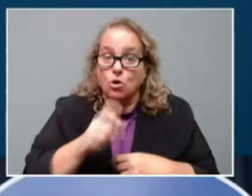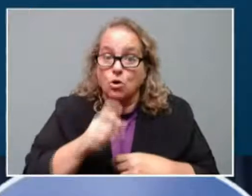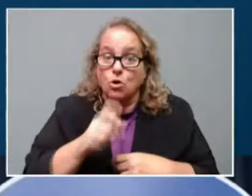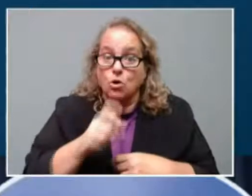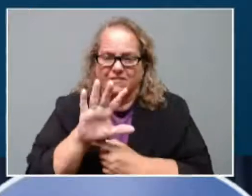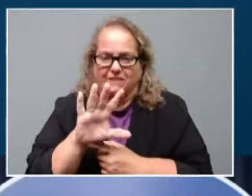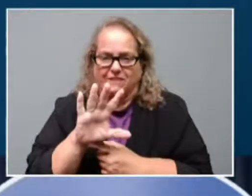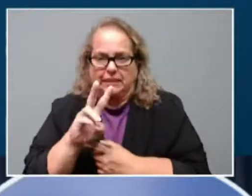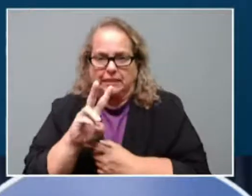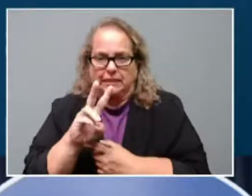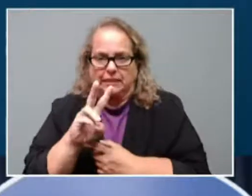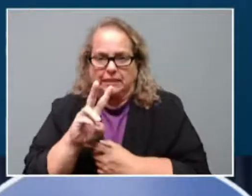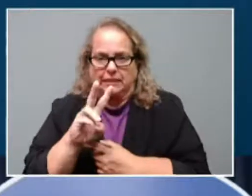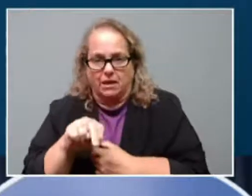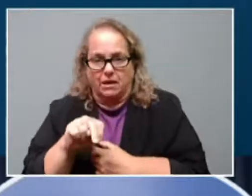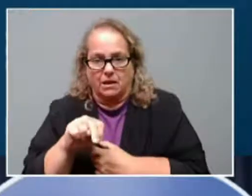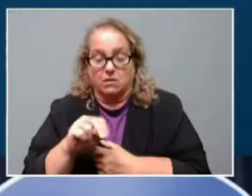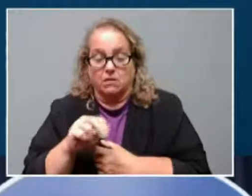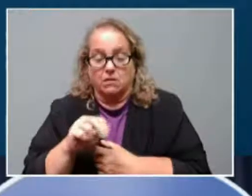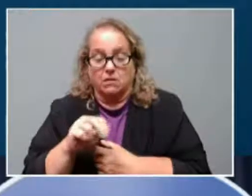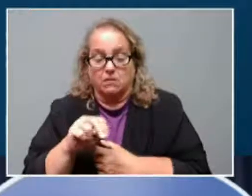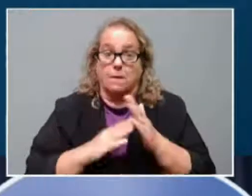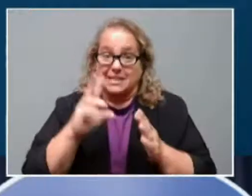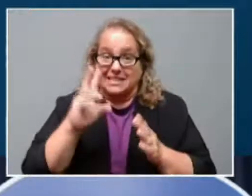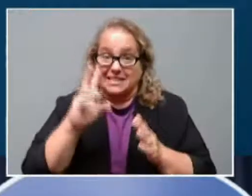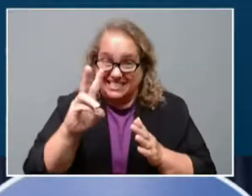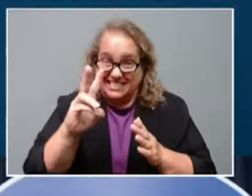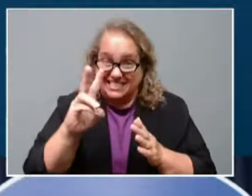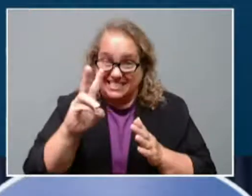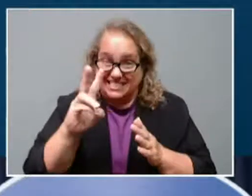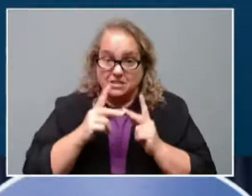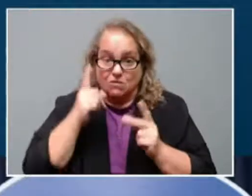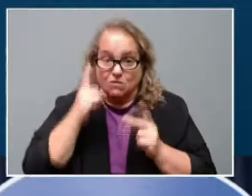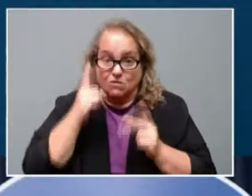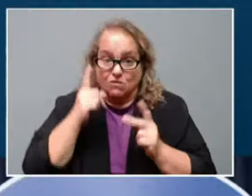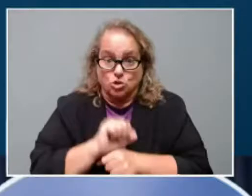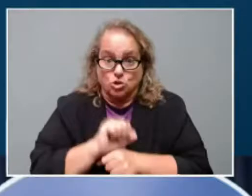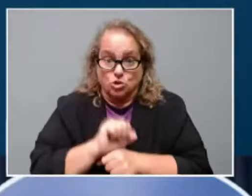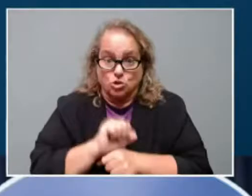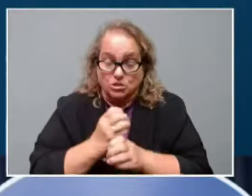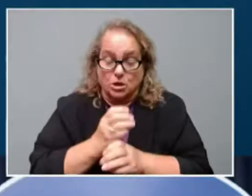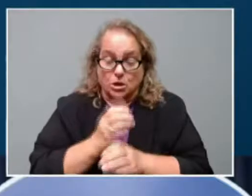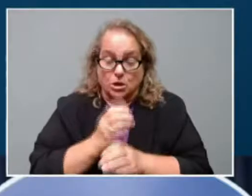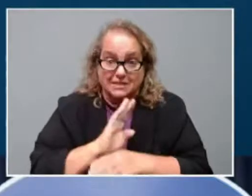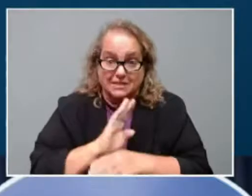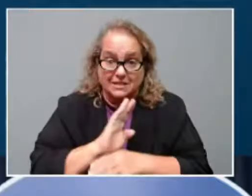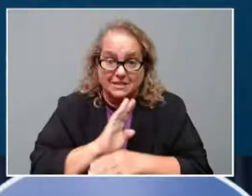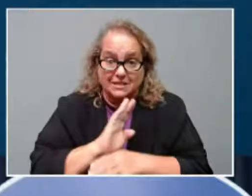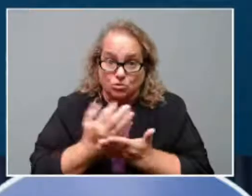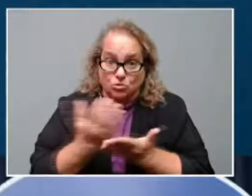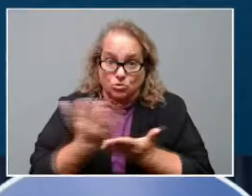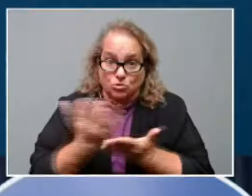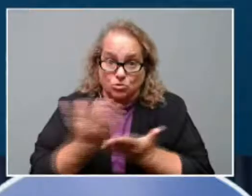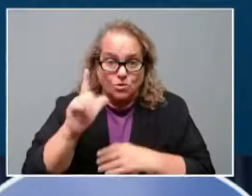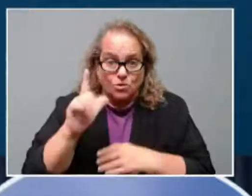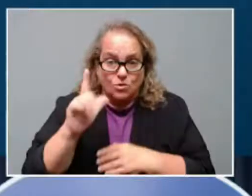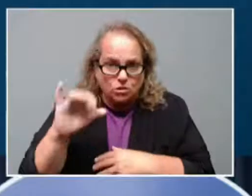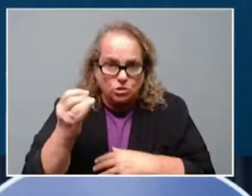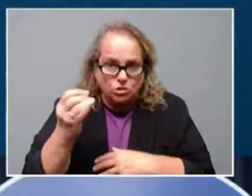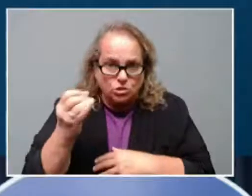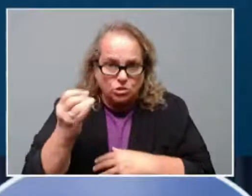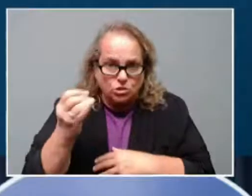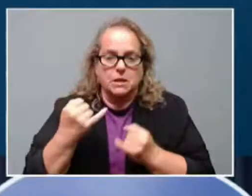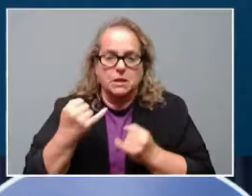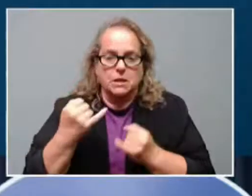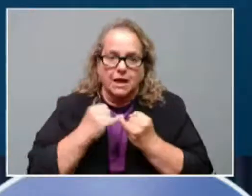top 6 sectors for job creations. Our business and financial services, about 2,500 new jobs. Metals, close to